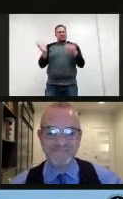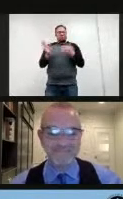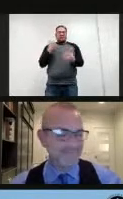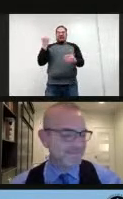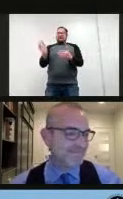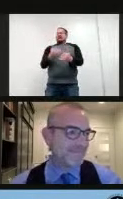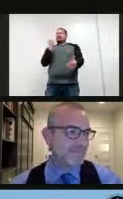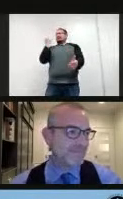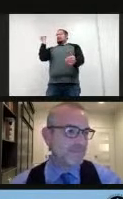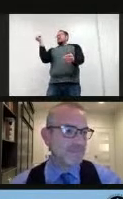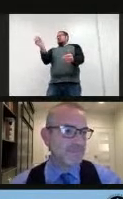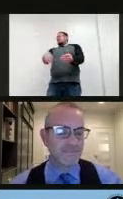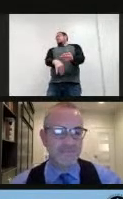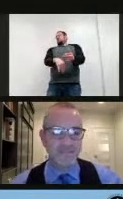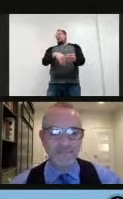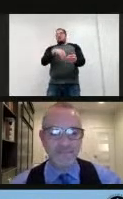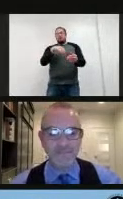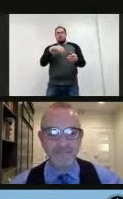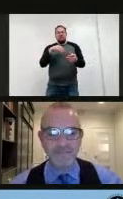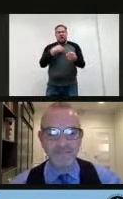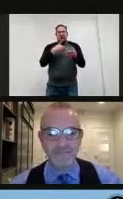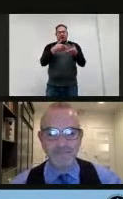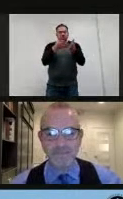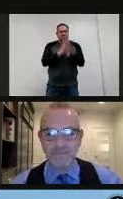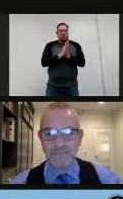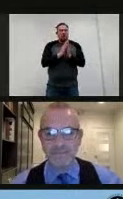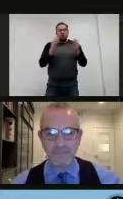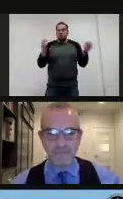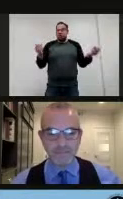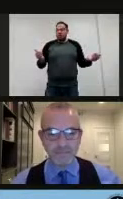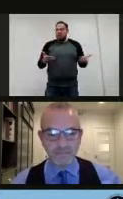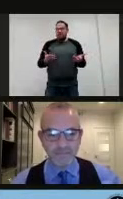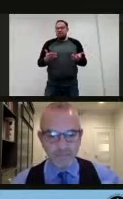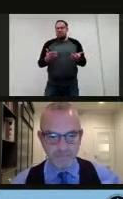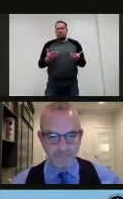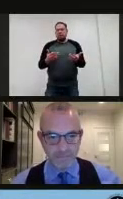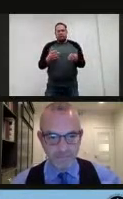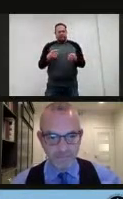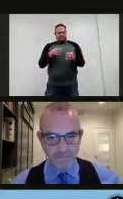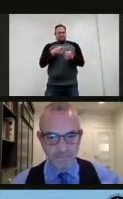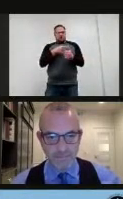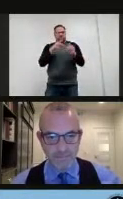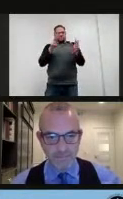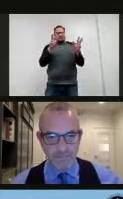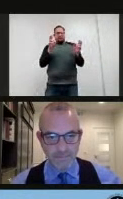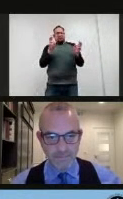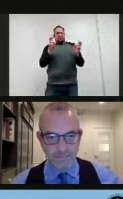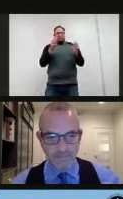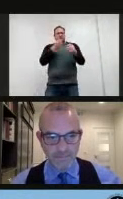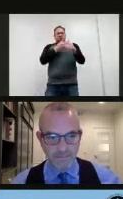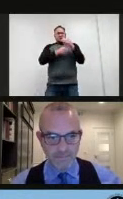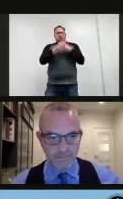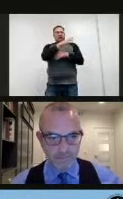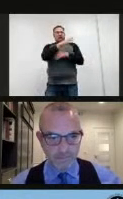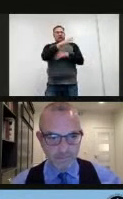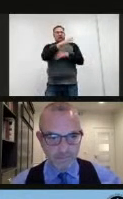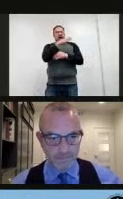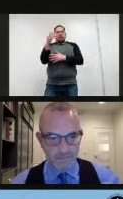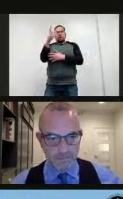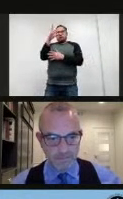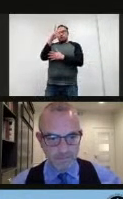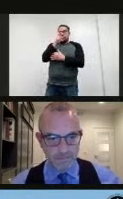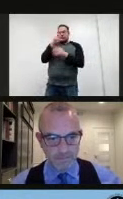that. So what I had requested was that the first statement under and who,